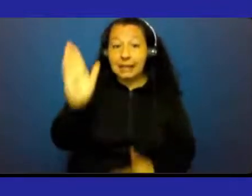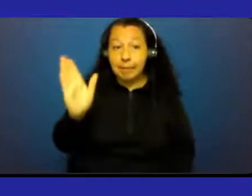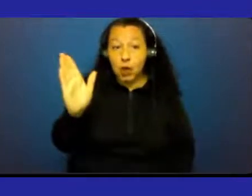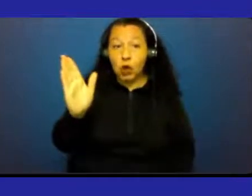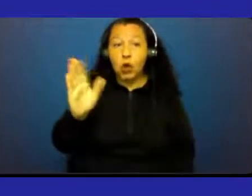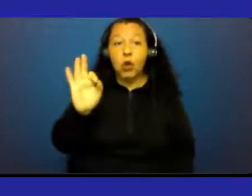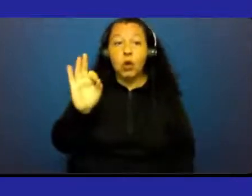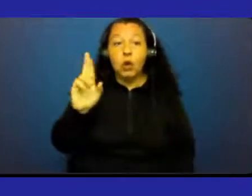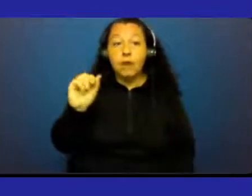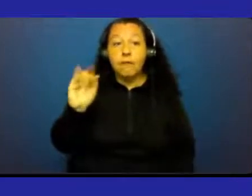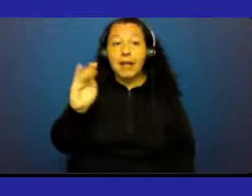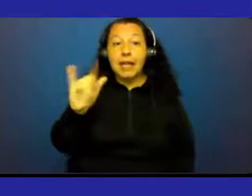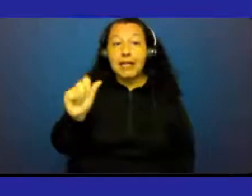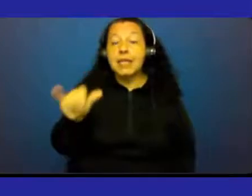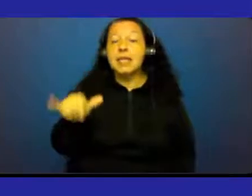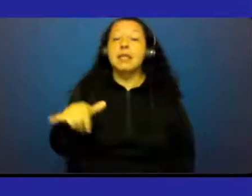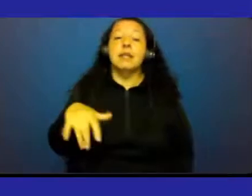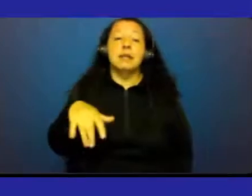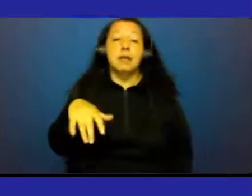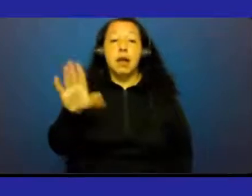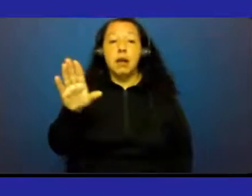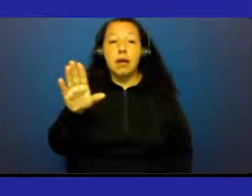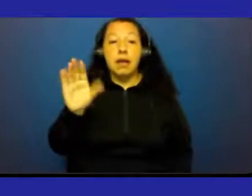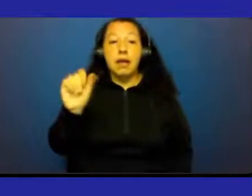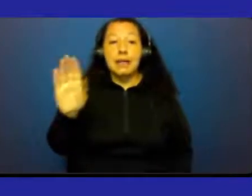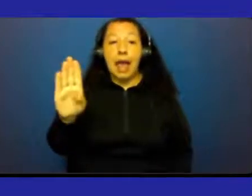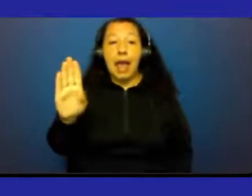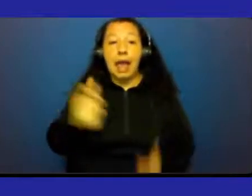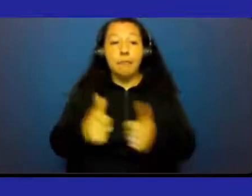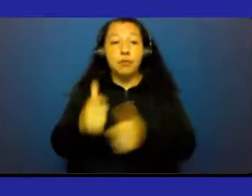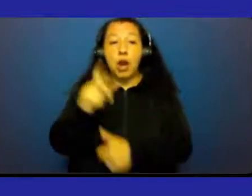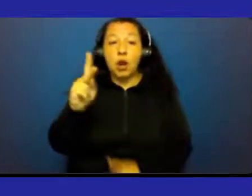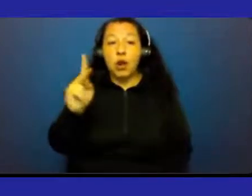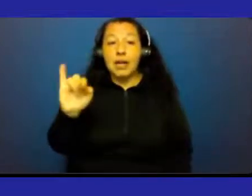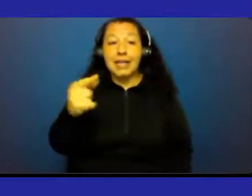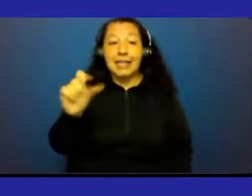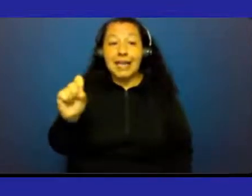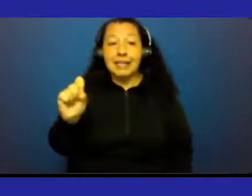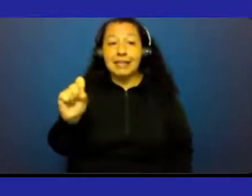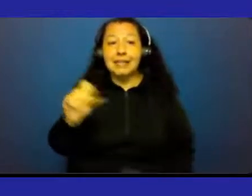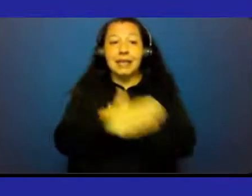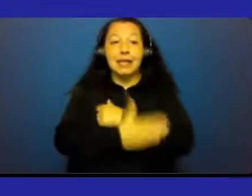Francisca Leopold, CAB Chair, Kings County Hospital.